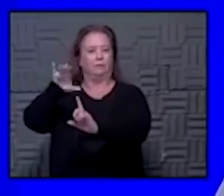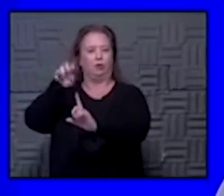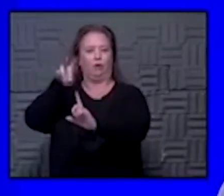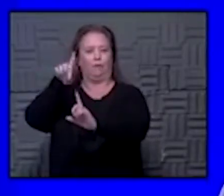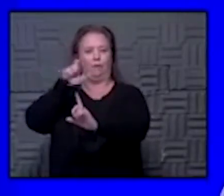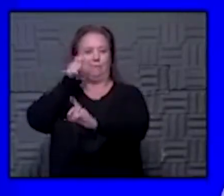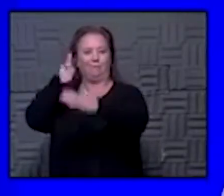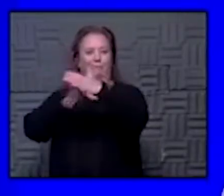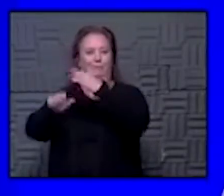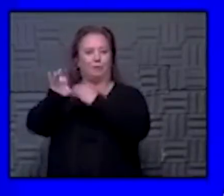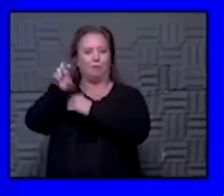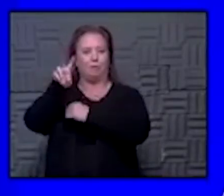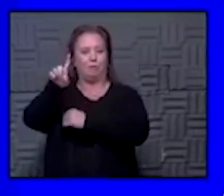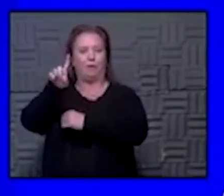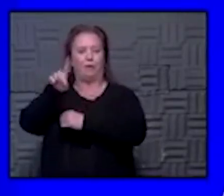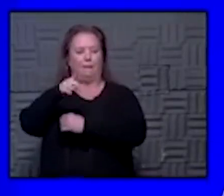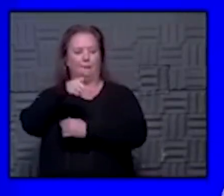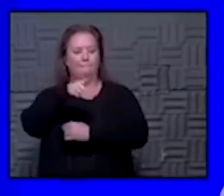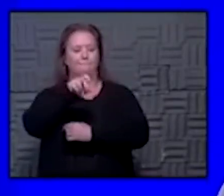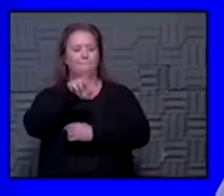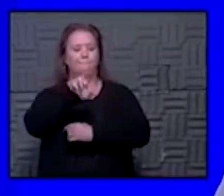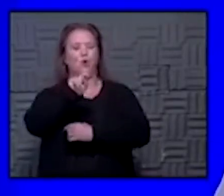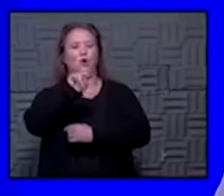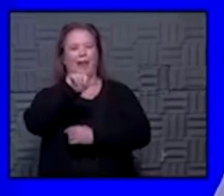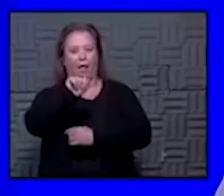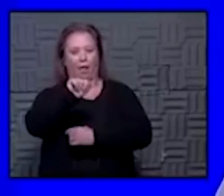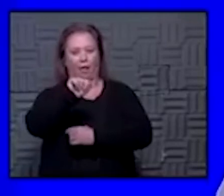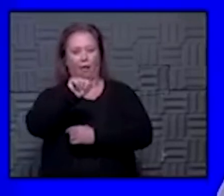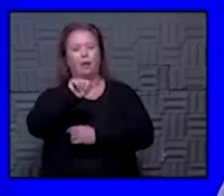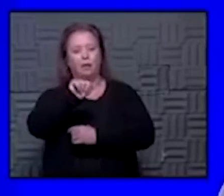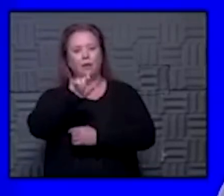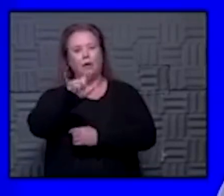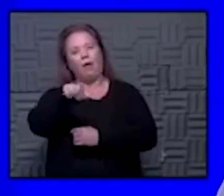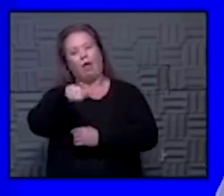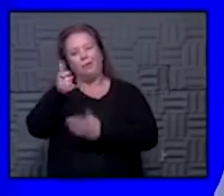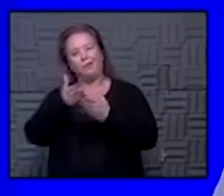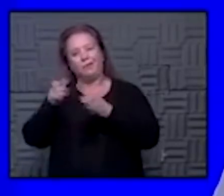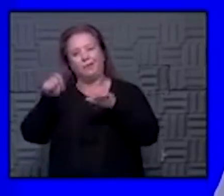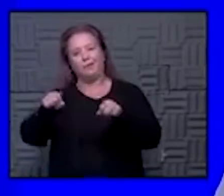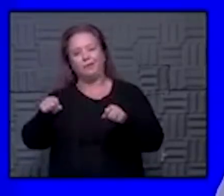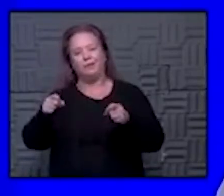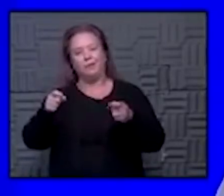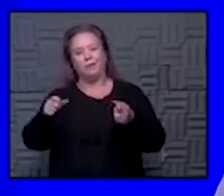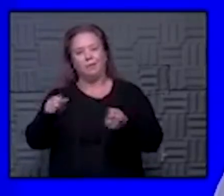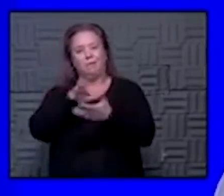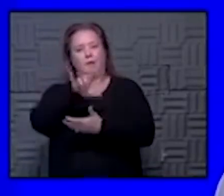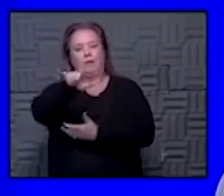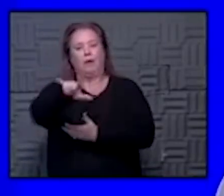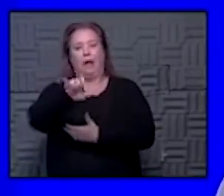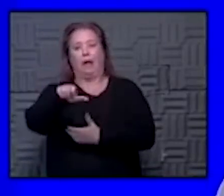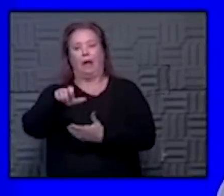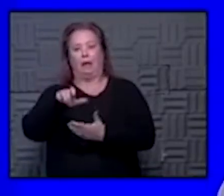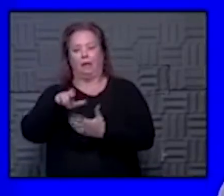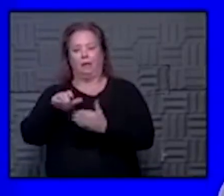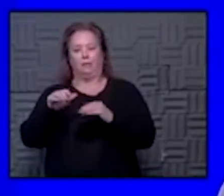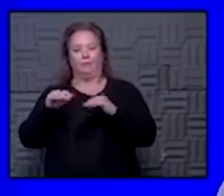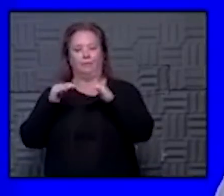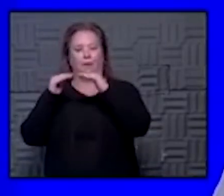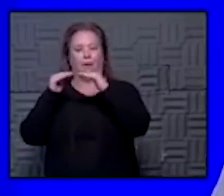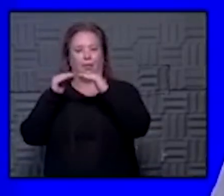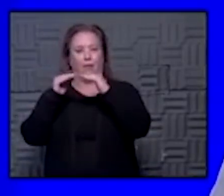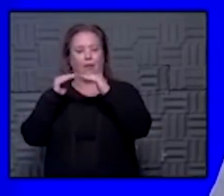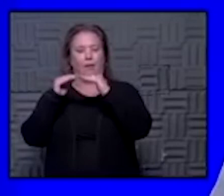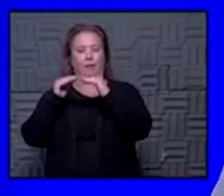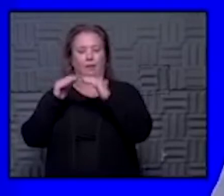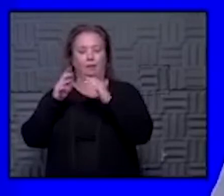COVID. Pernio is what it's called, and other entities can cause that as well. I had a colleague who developed something like that and had to